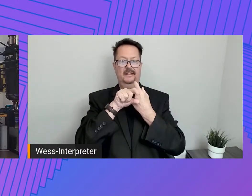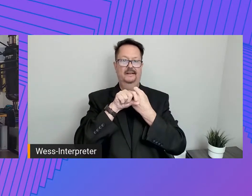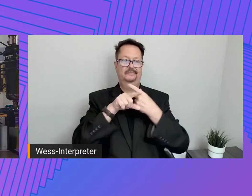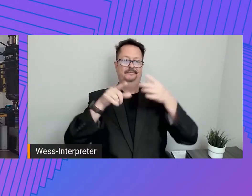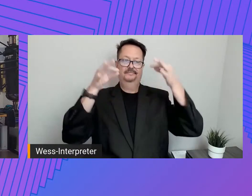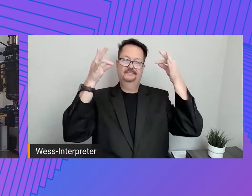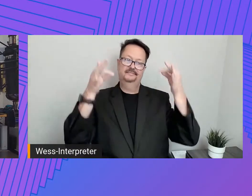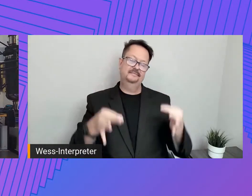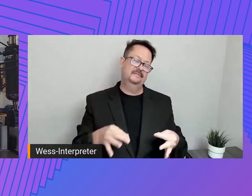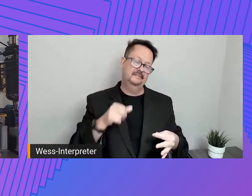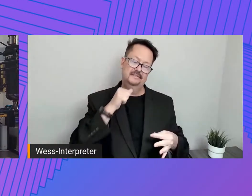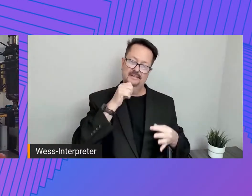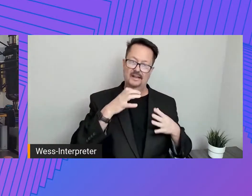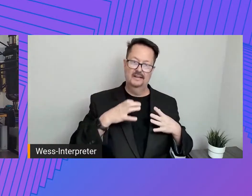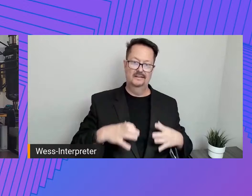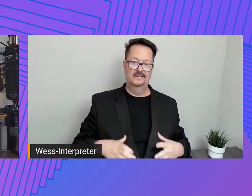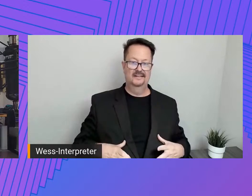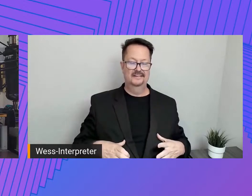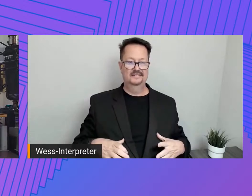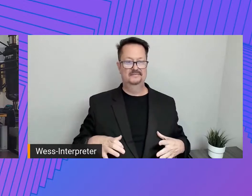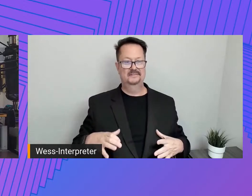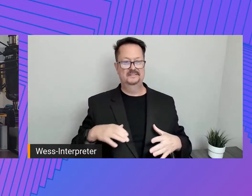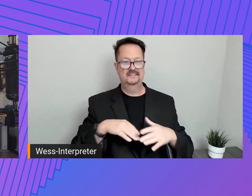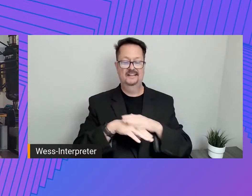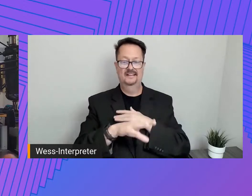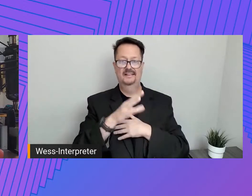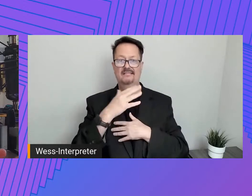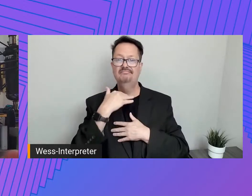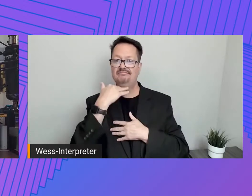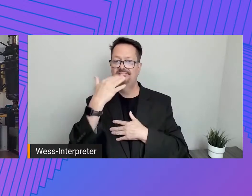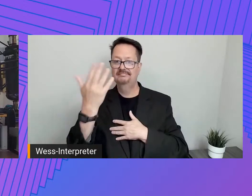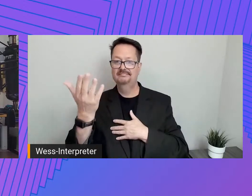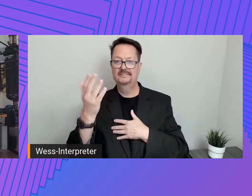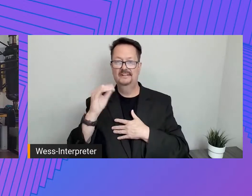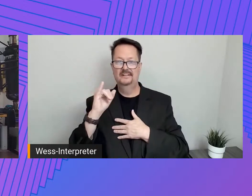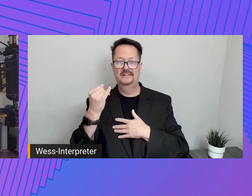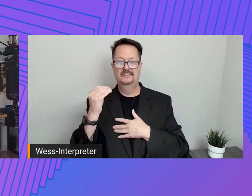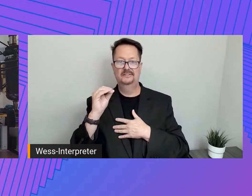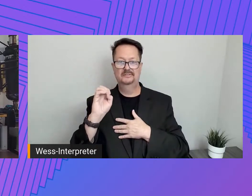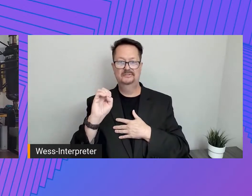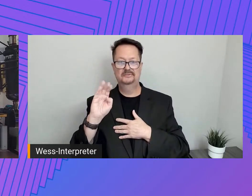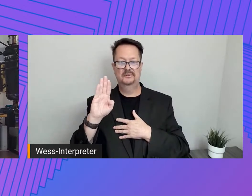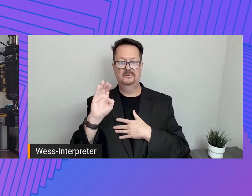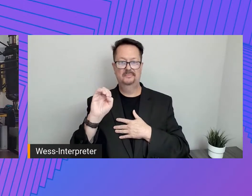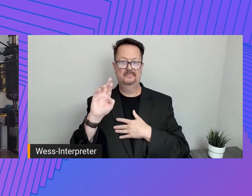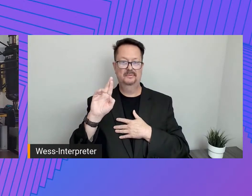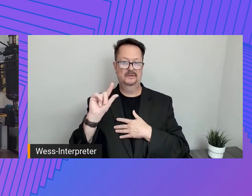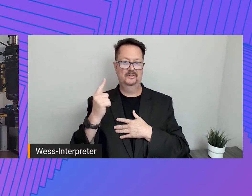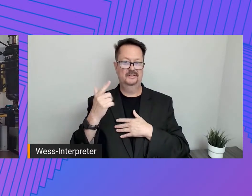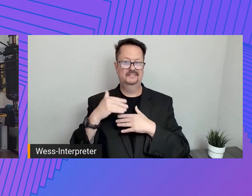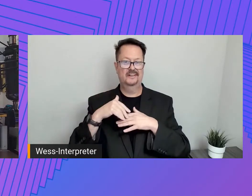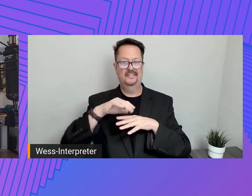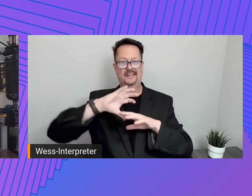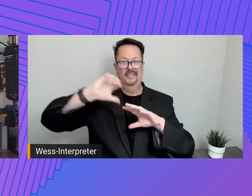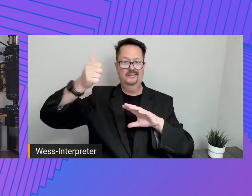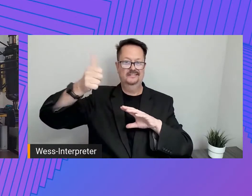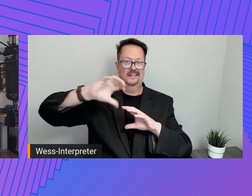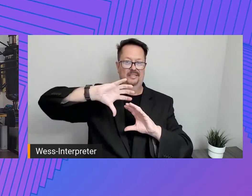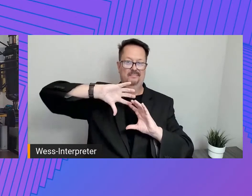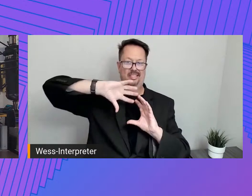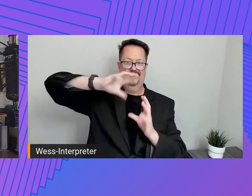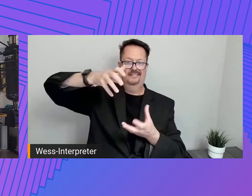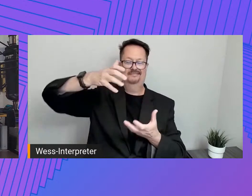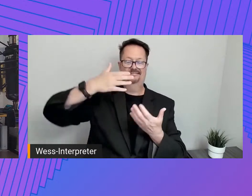not customer obsessed and didn't care at all that Joe Berg is on the other side of the planet. So special thanks to Luke for rolling with